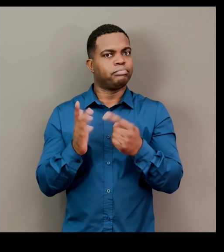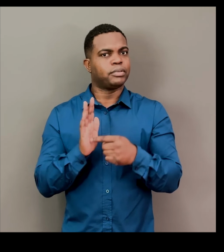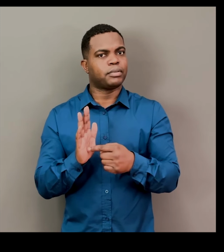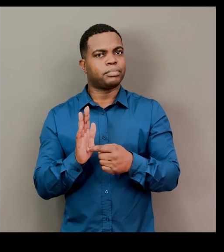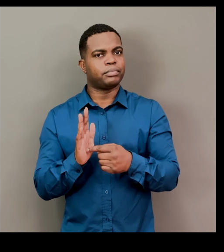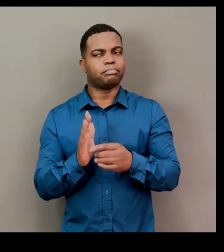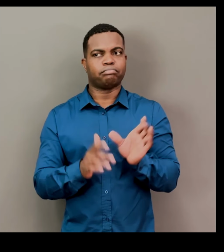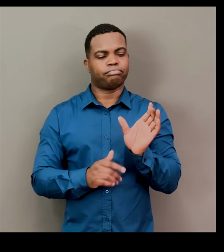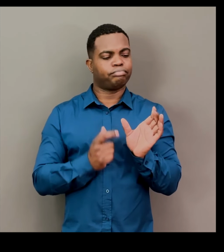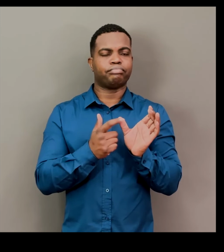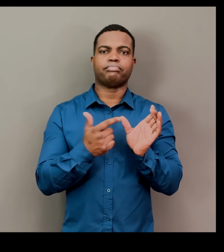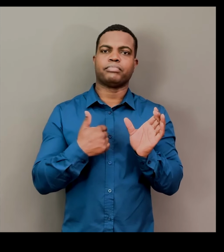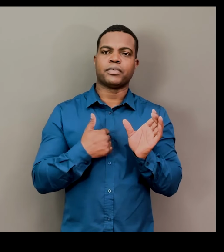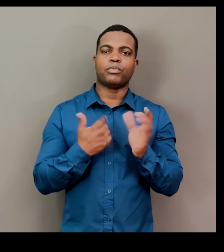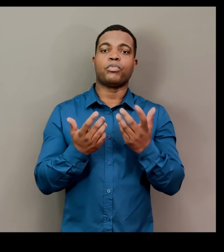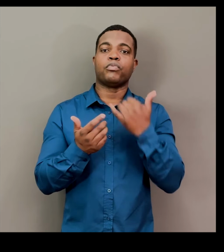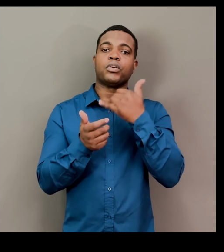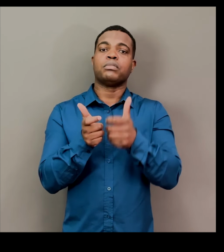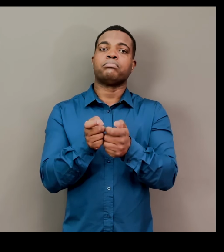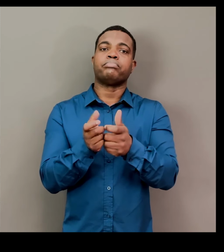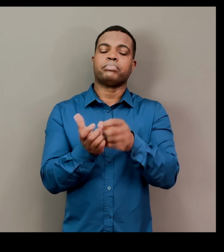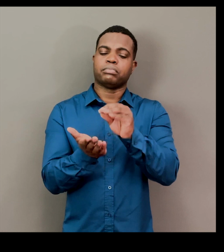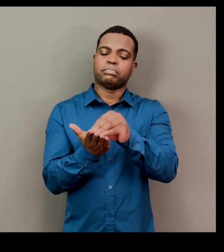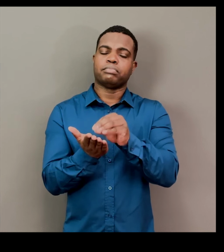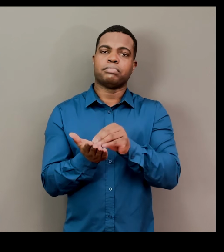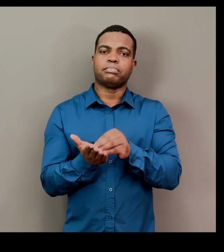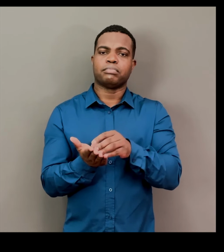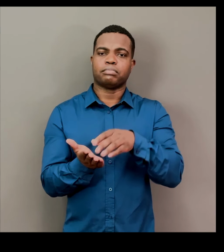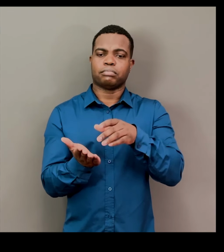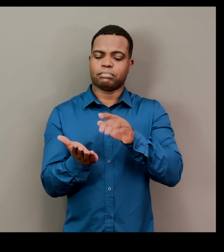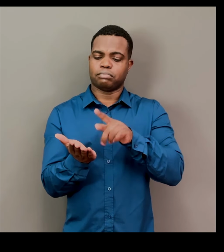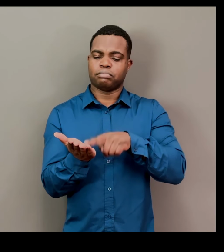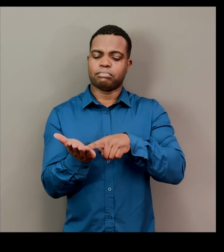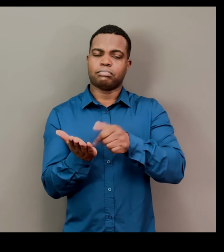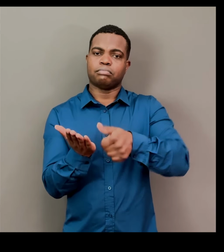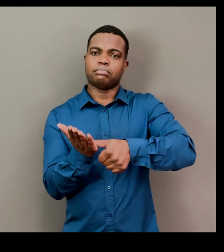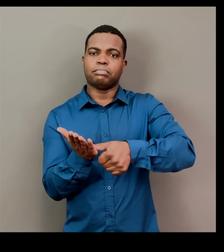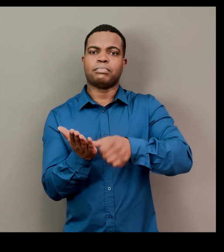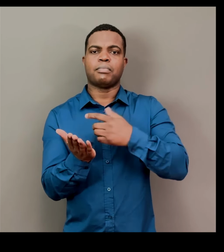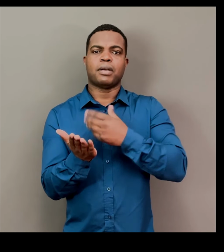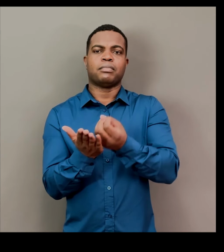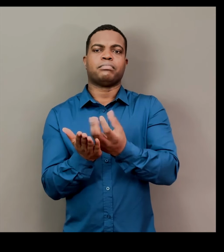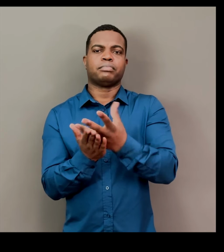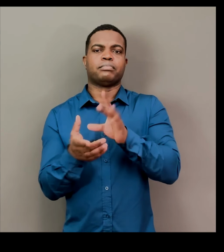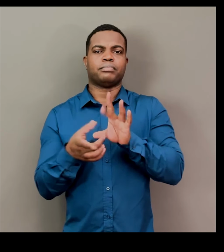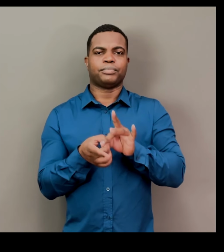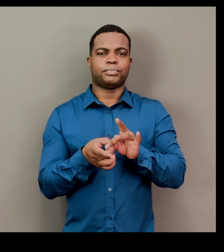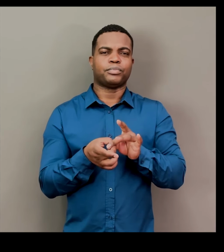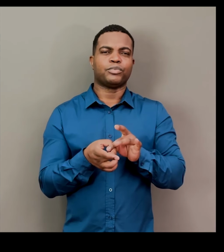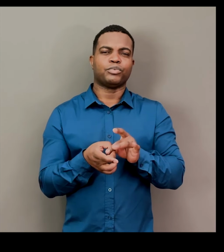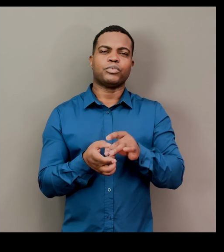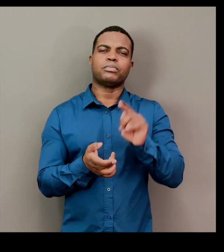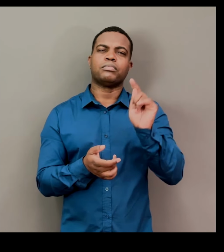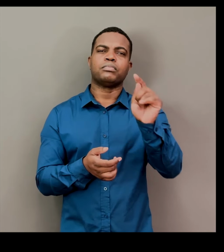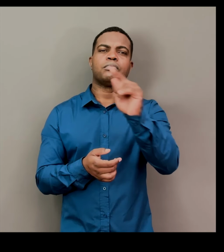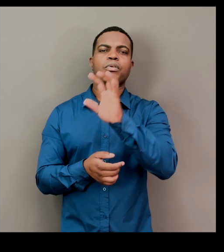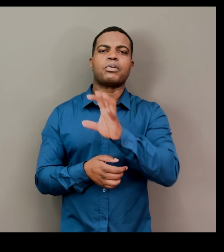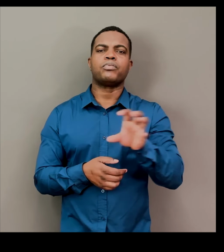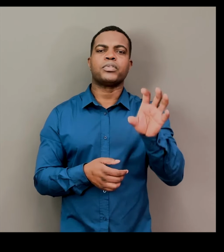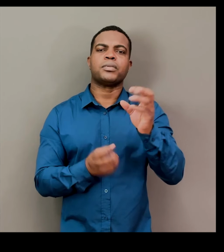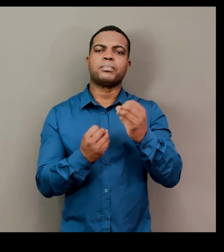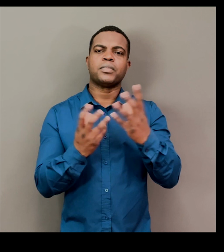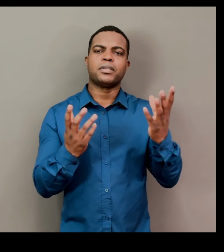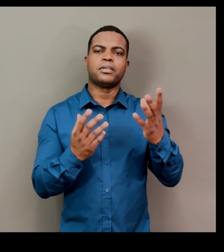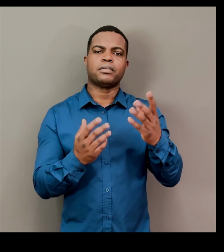However, the lack of a common legal basis has prevented member states from recognizing and